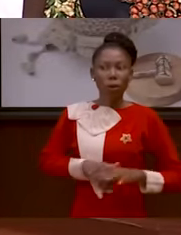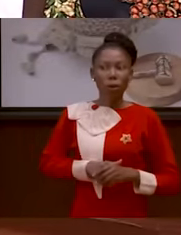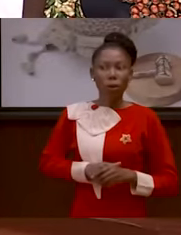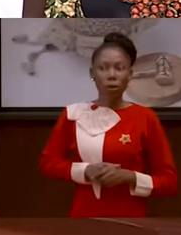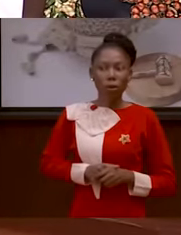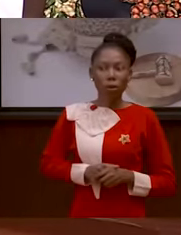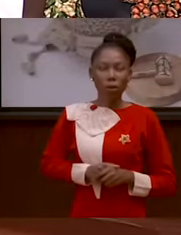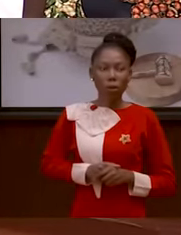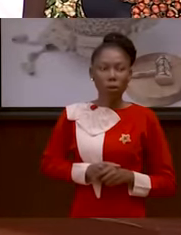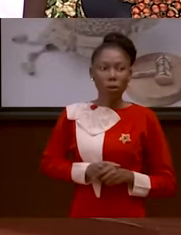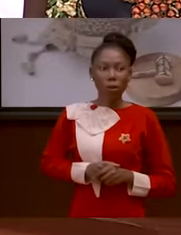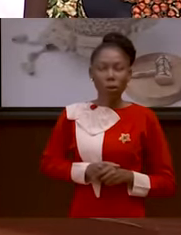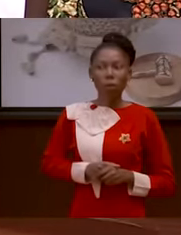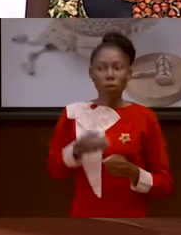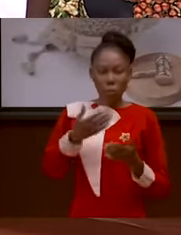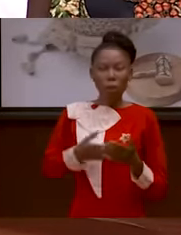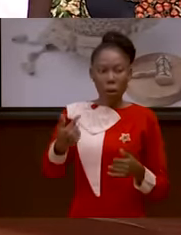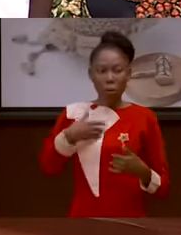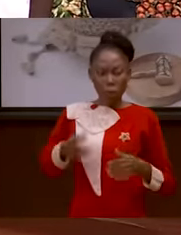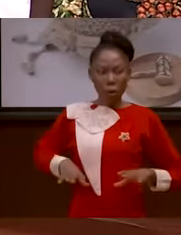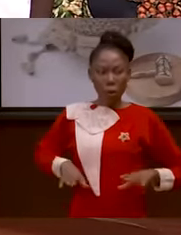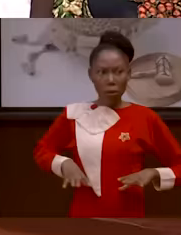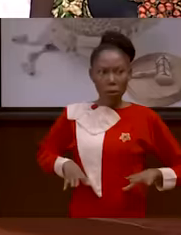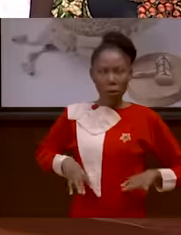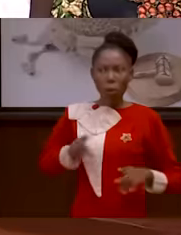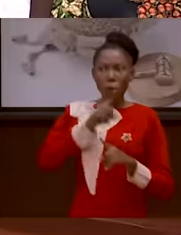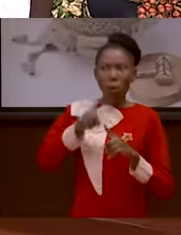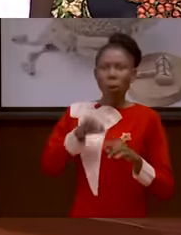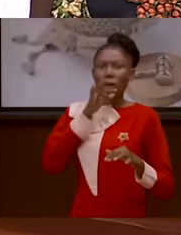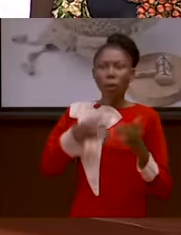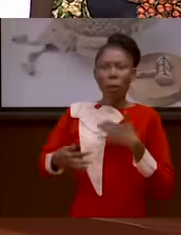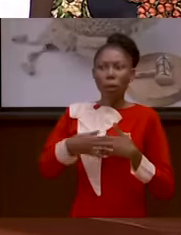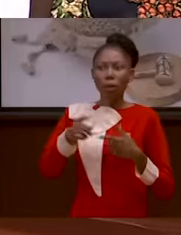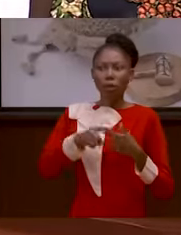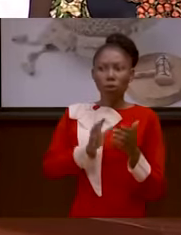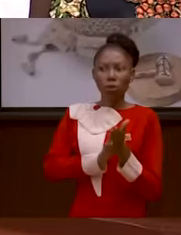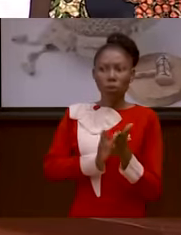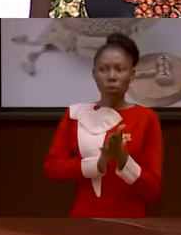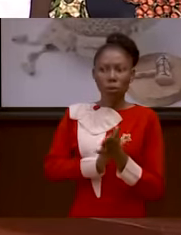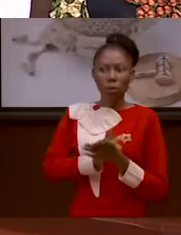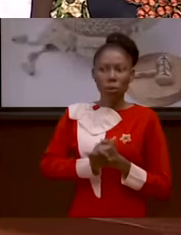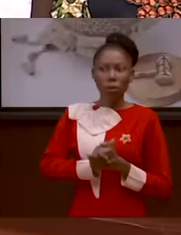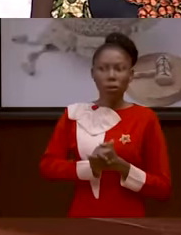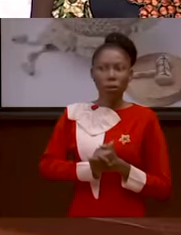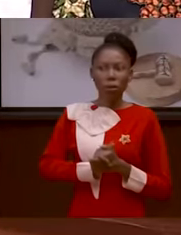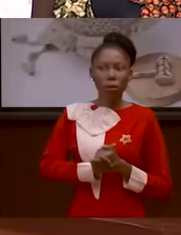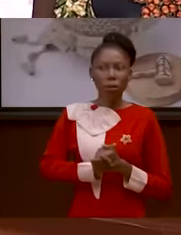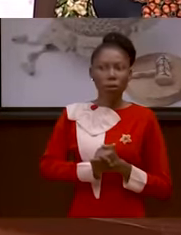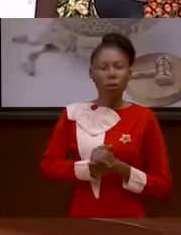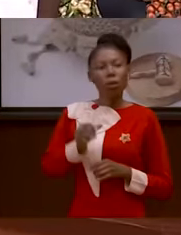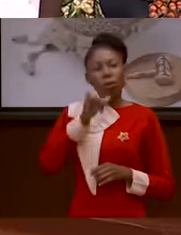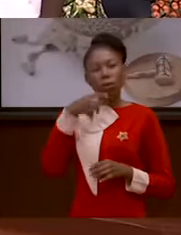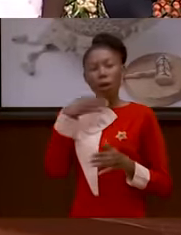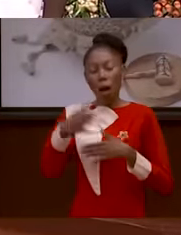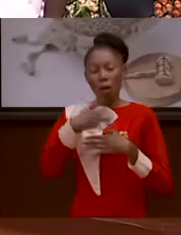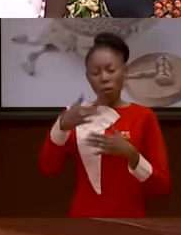They are on holiday like this. They're already on holiday. Yeah. So when are they resuming? We've not collected the report card. It's after party that we collect